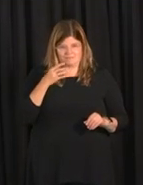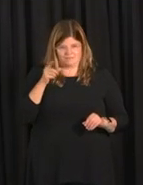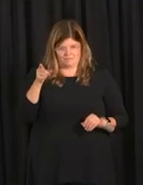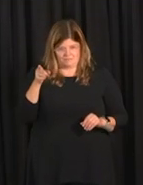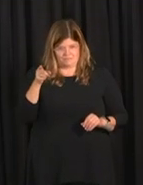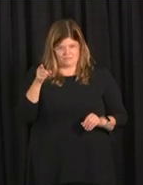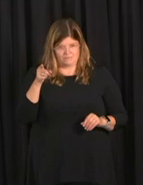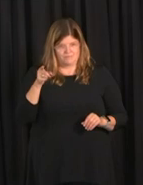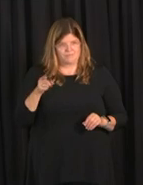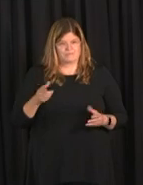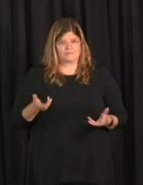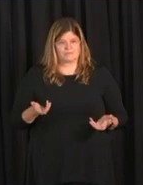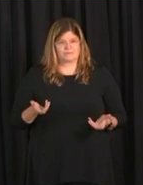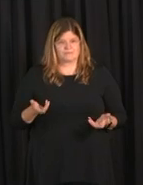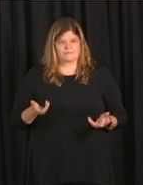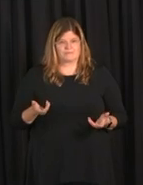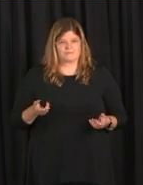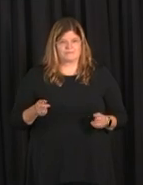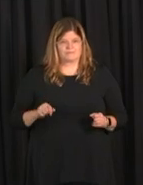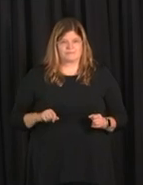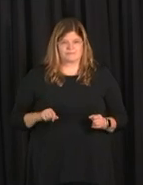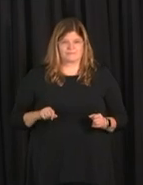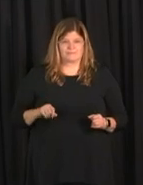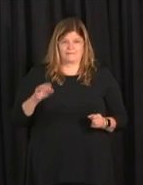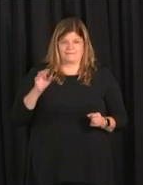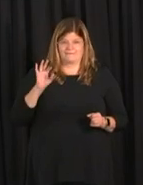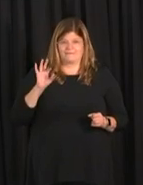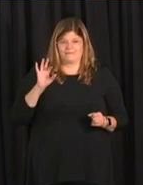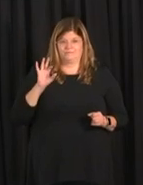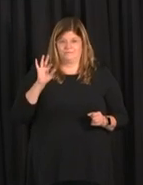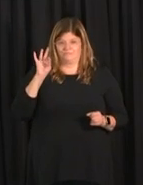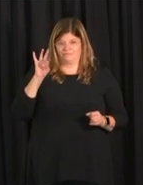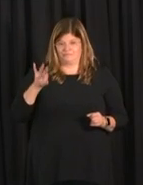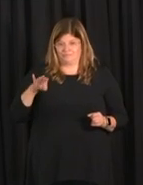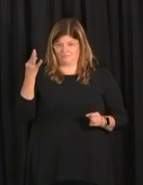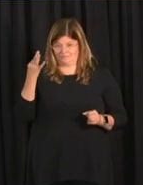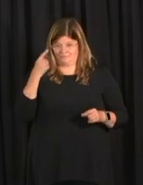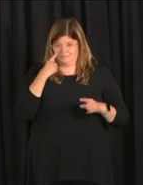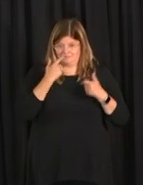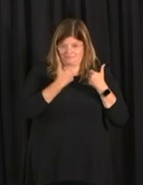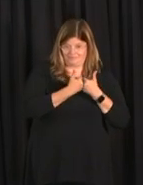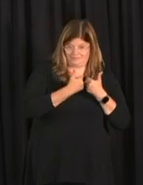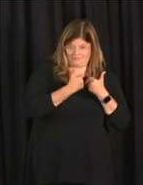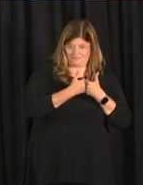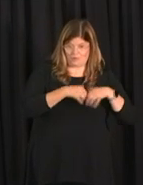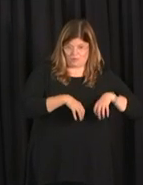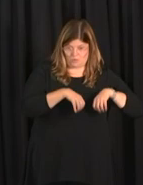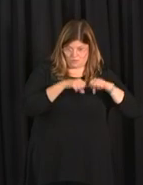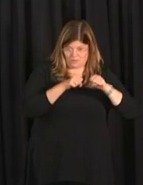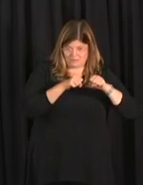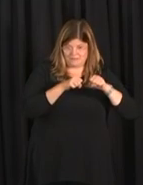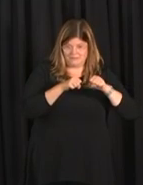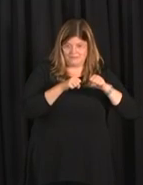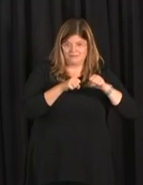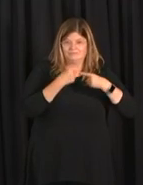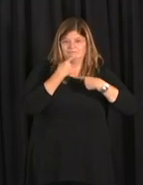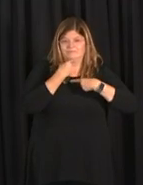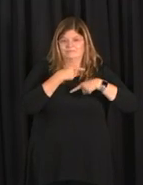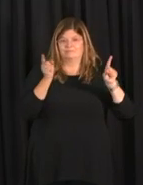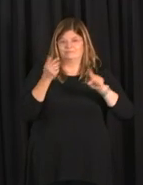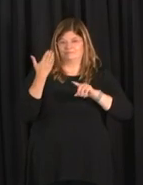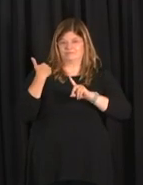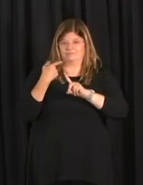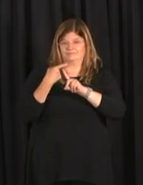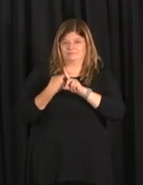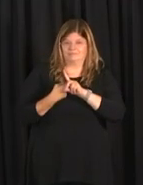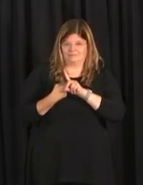finalist cities. But the Federation of Gay Games, who puts those on, announced last